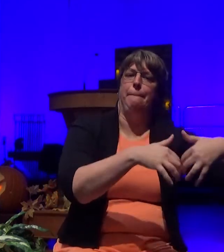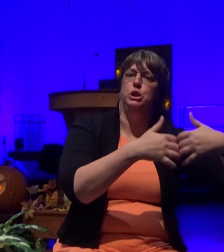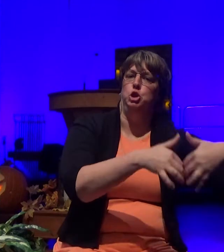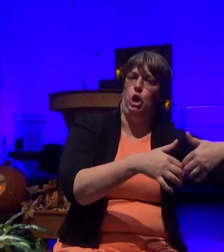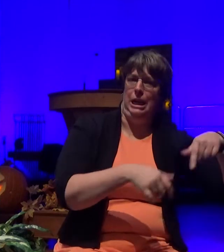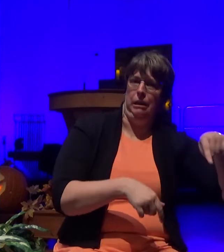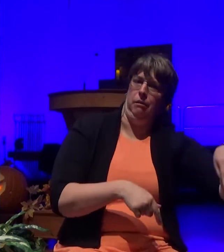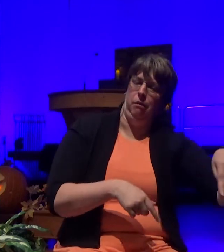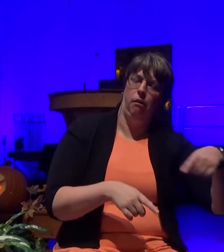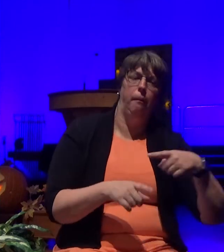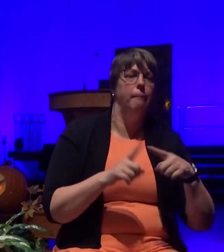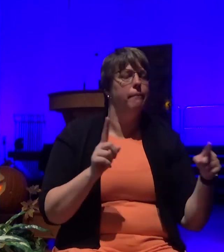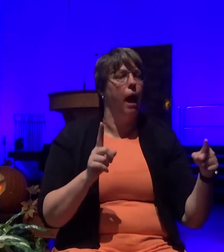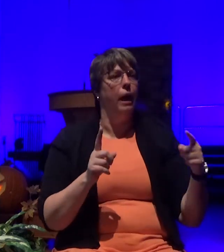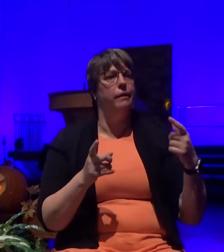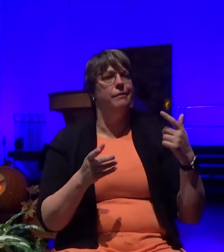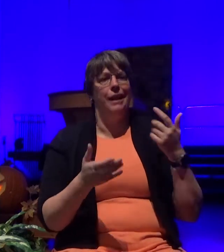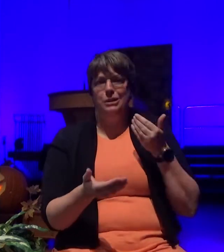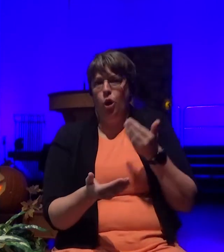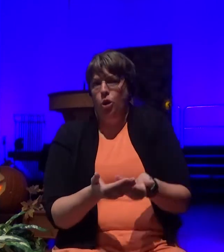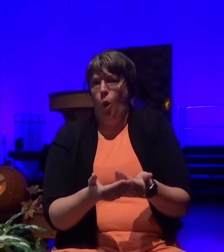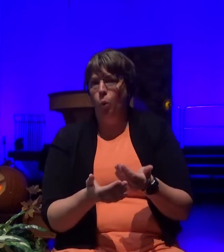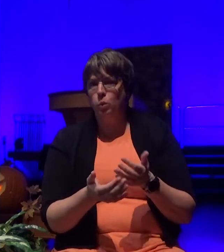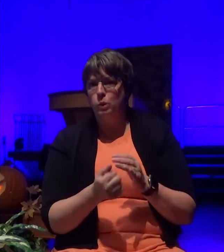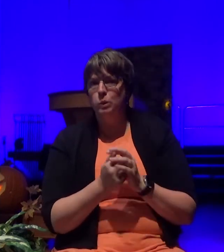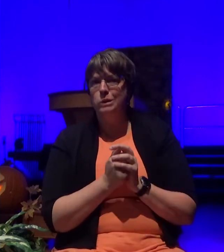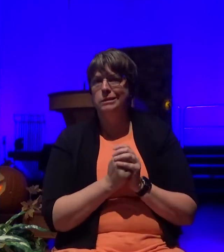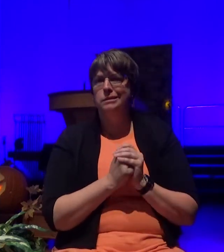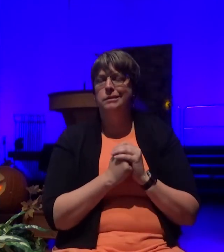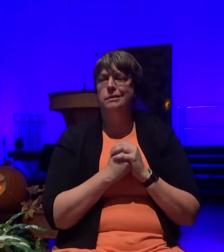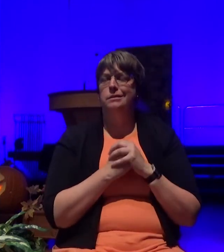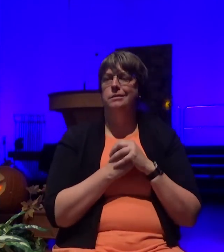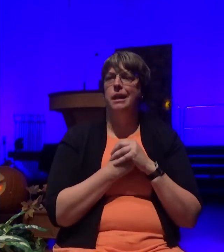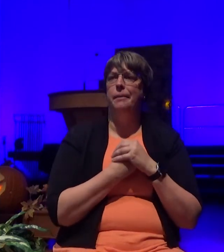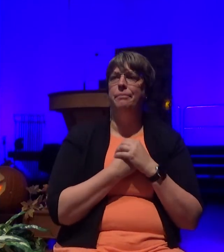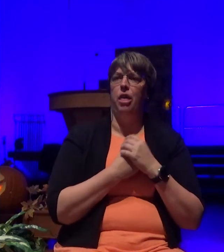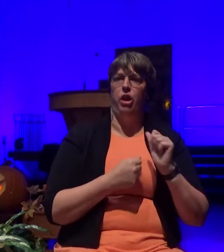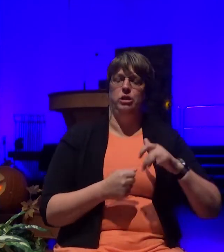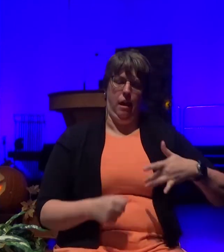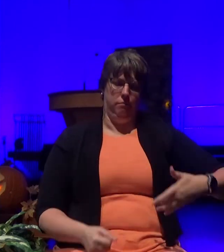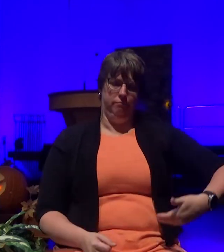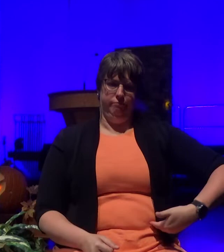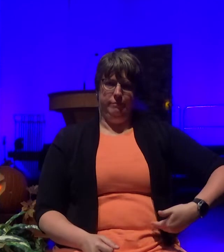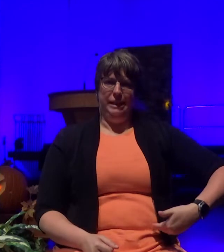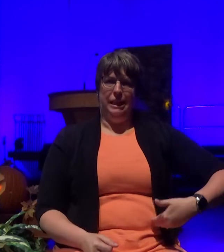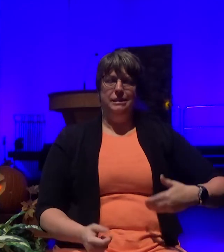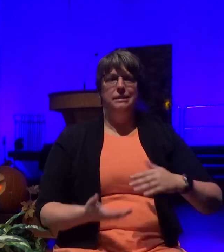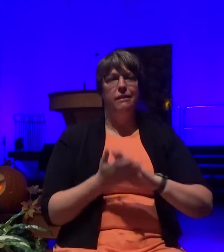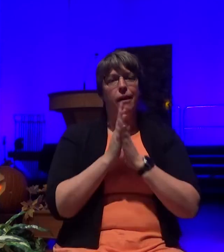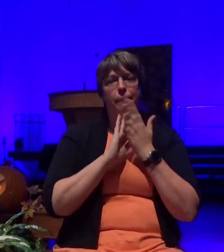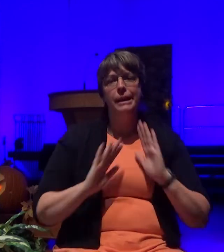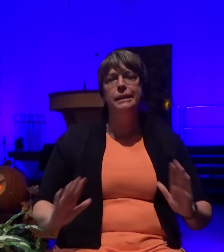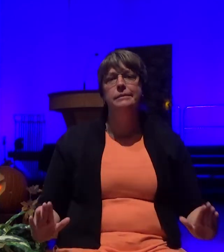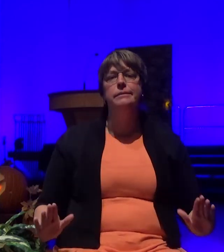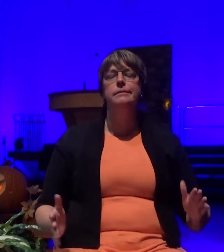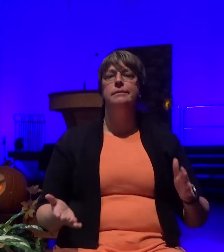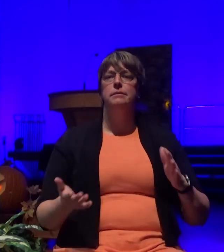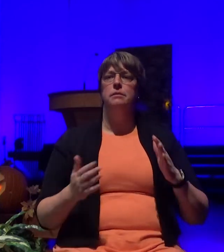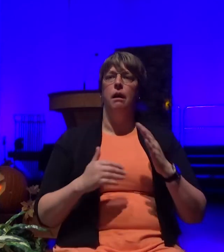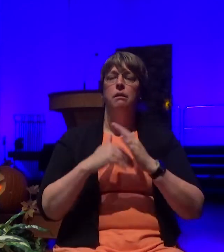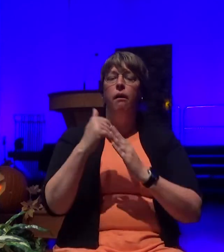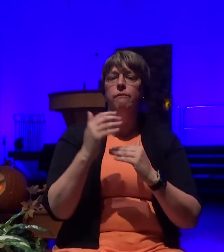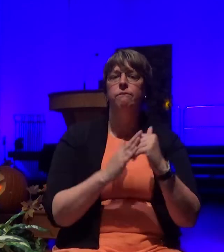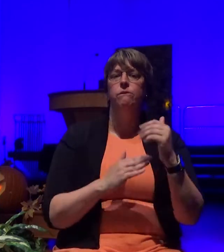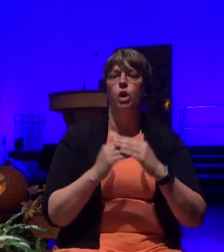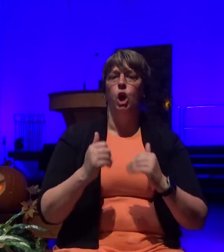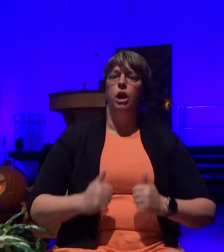got. There's security. There's a sense of peace and well-being and comfort in living like that.